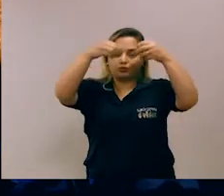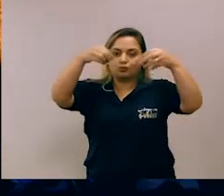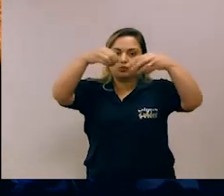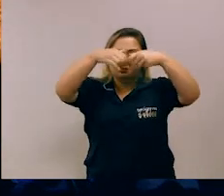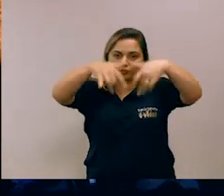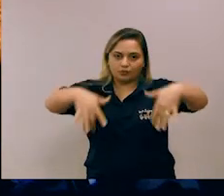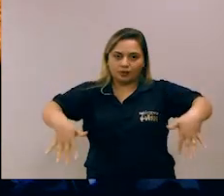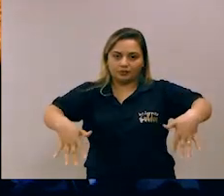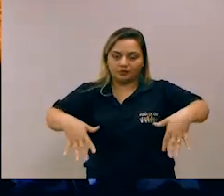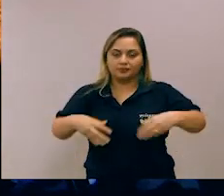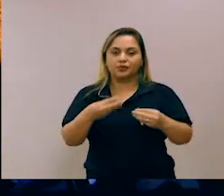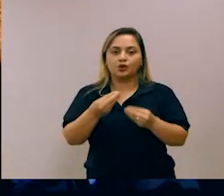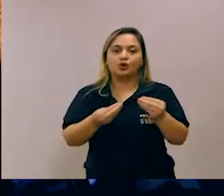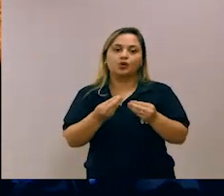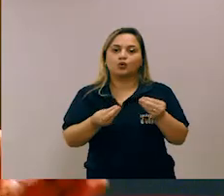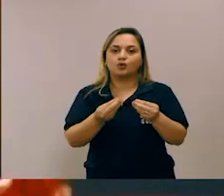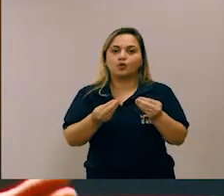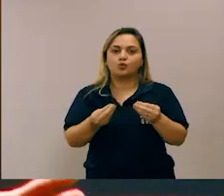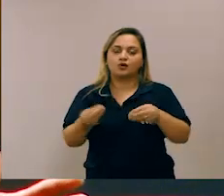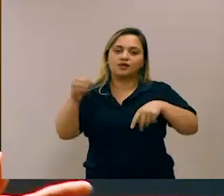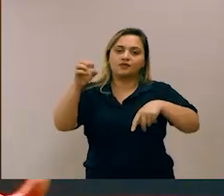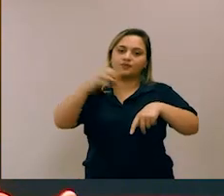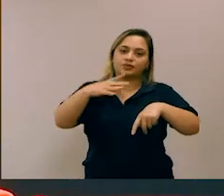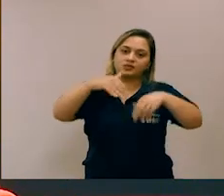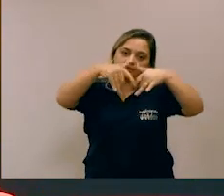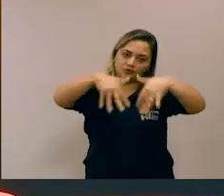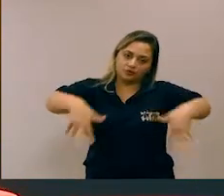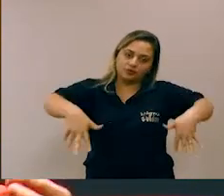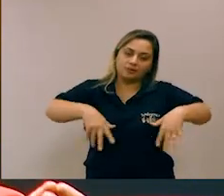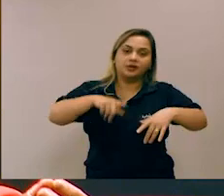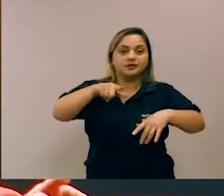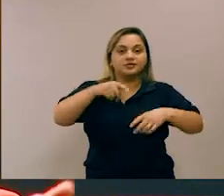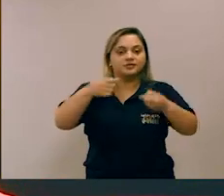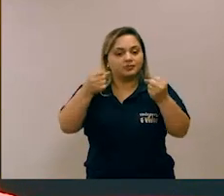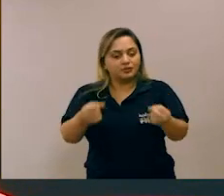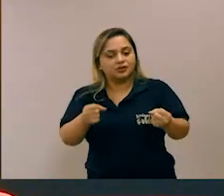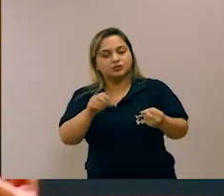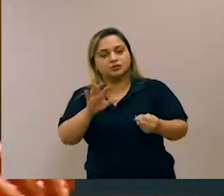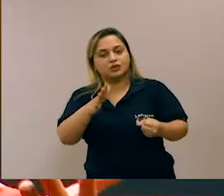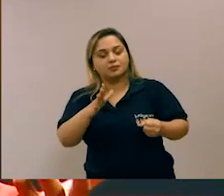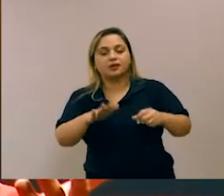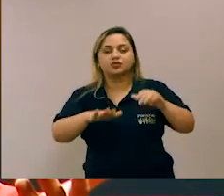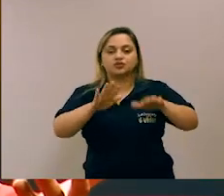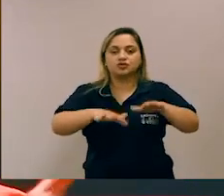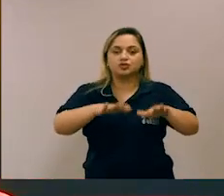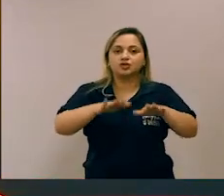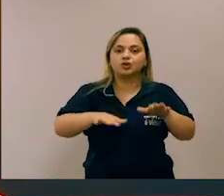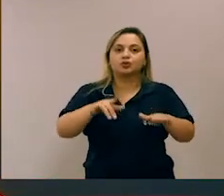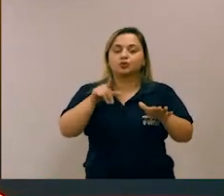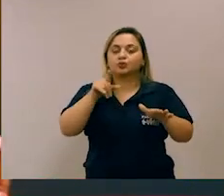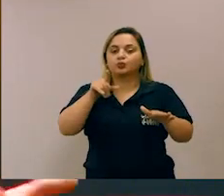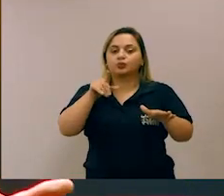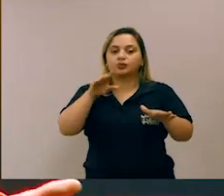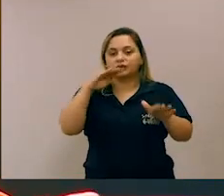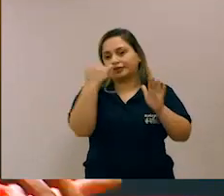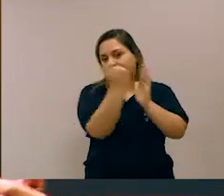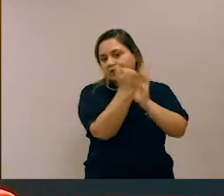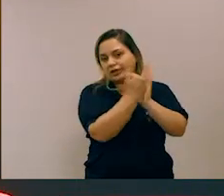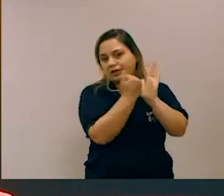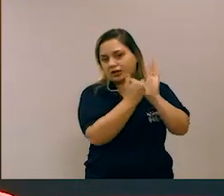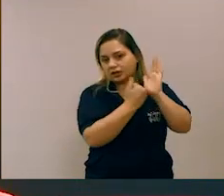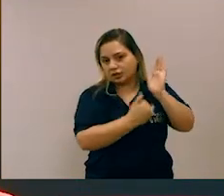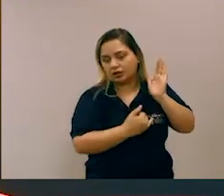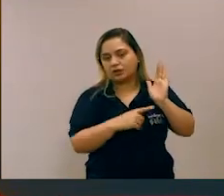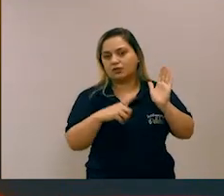it was a point in a range of 80 meters. So with a weight, the weight was varying according to the